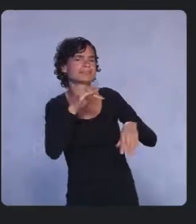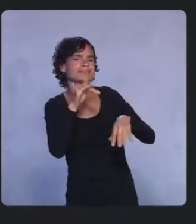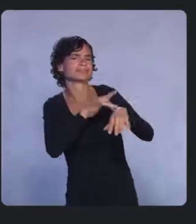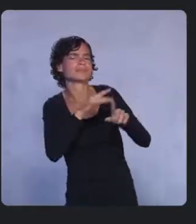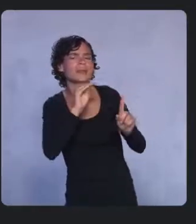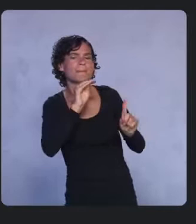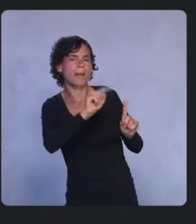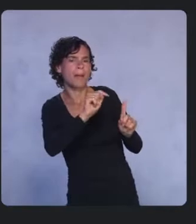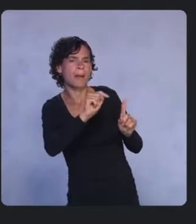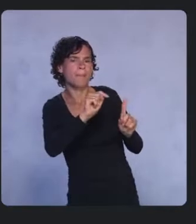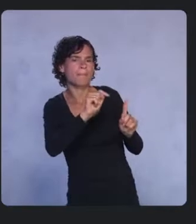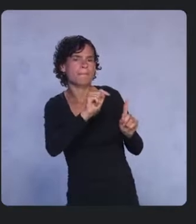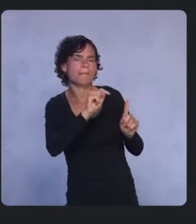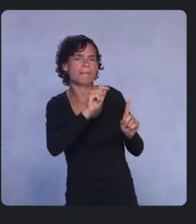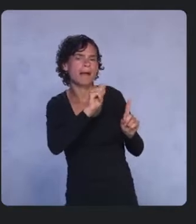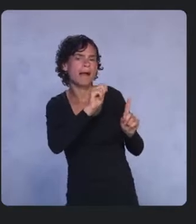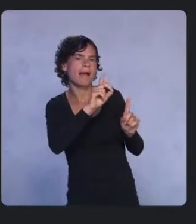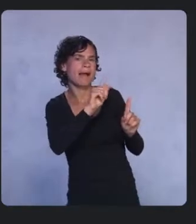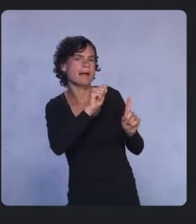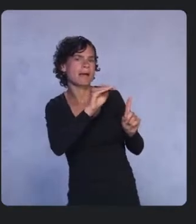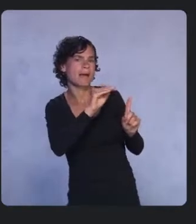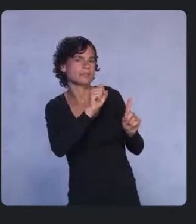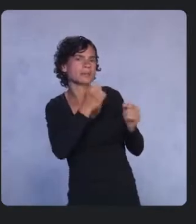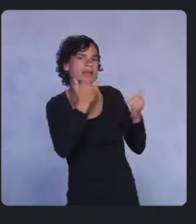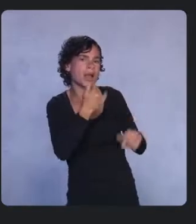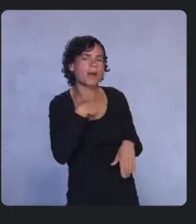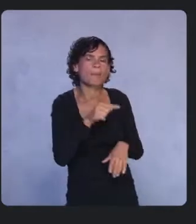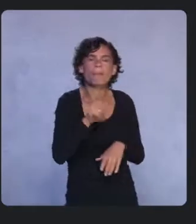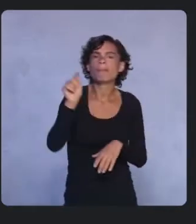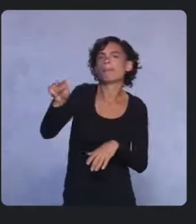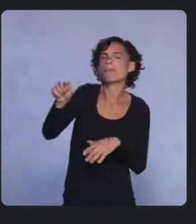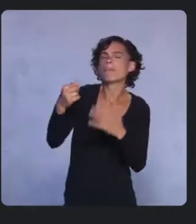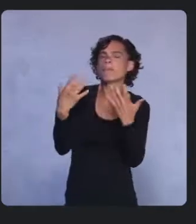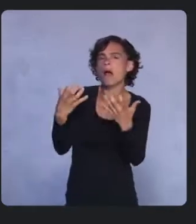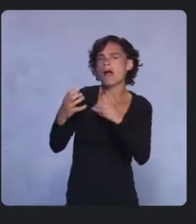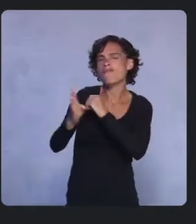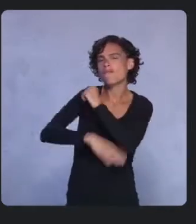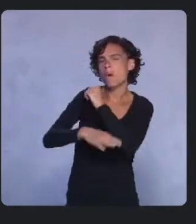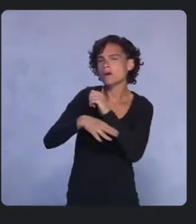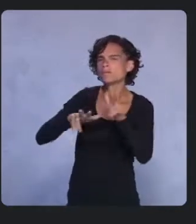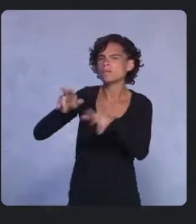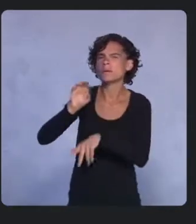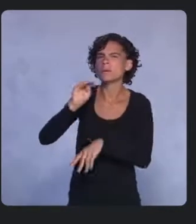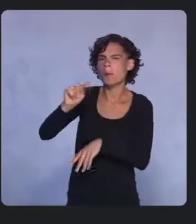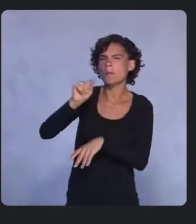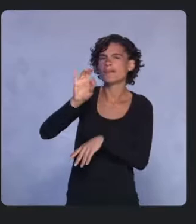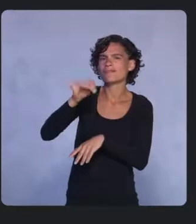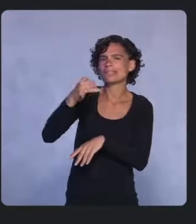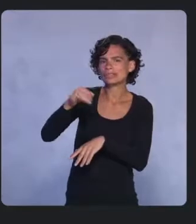Adams and now want to hike Mount Fuji next fall. What should I do differently to prepare?